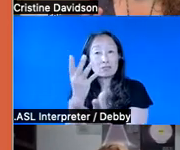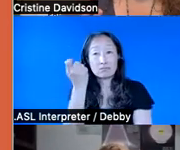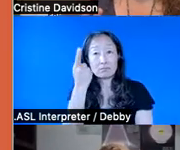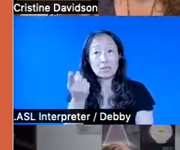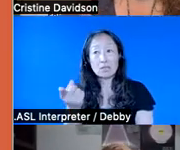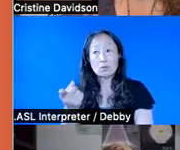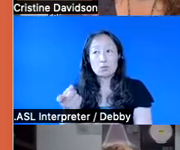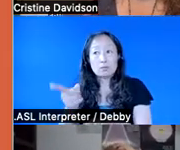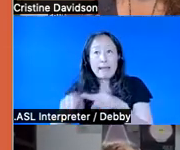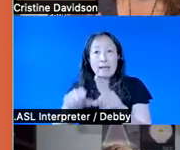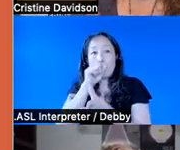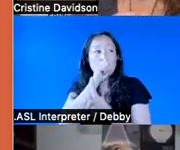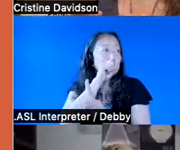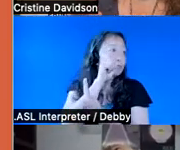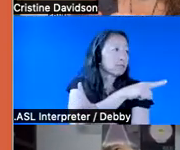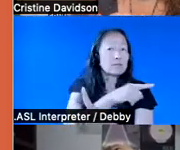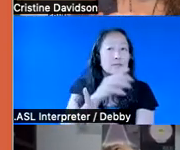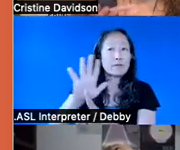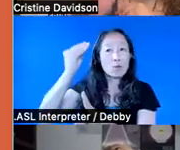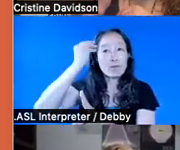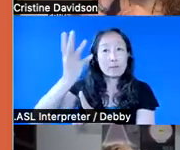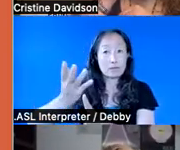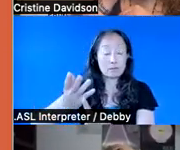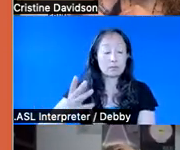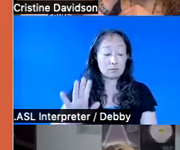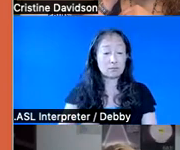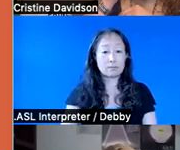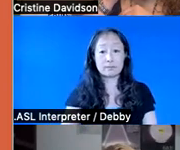that confidentiality with that person, right?